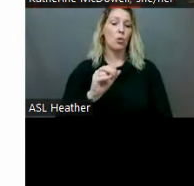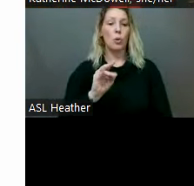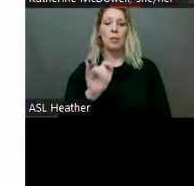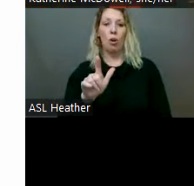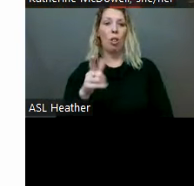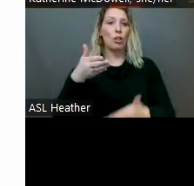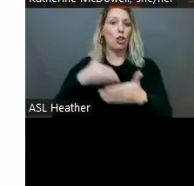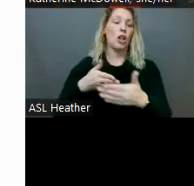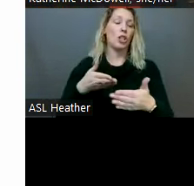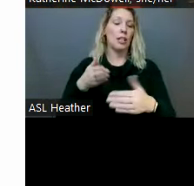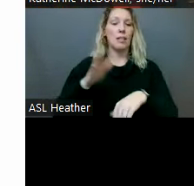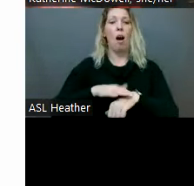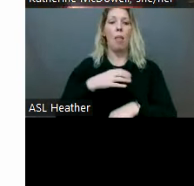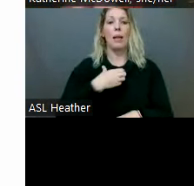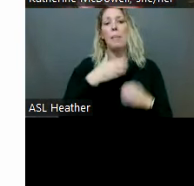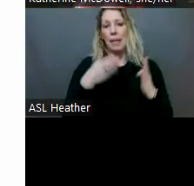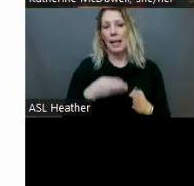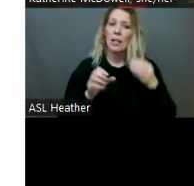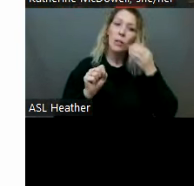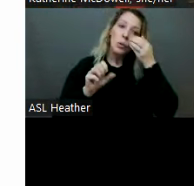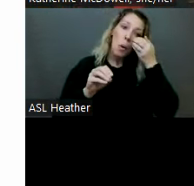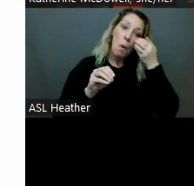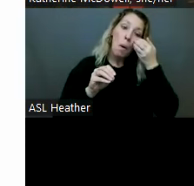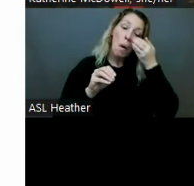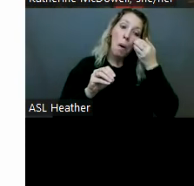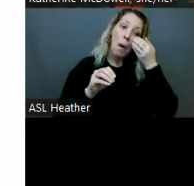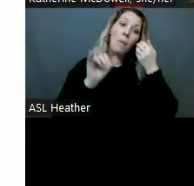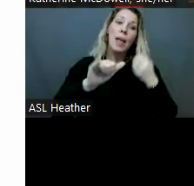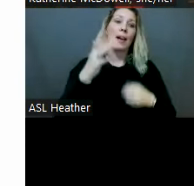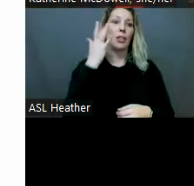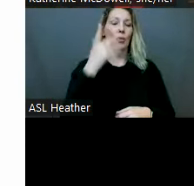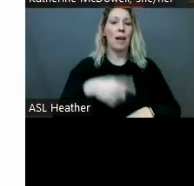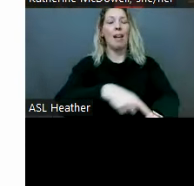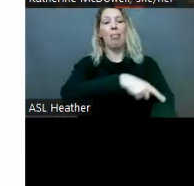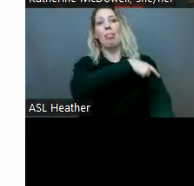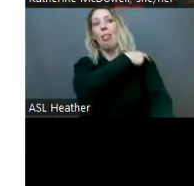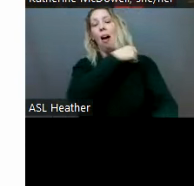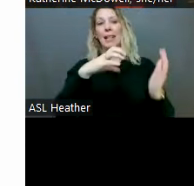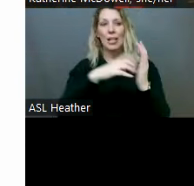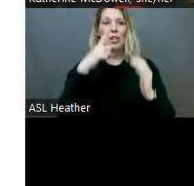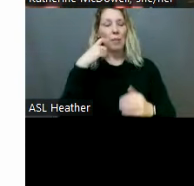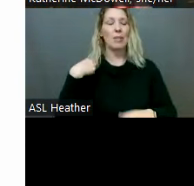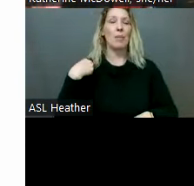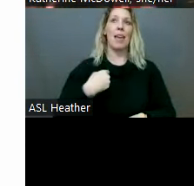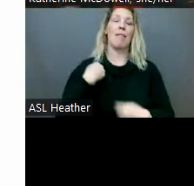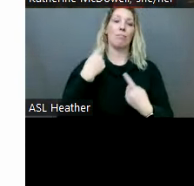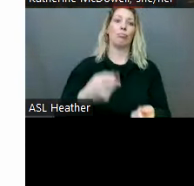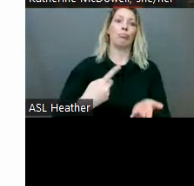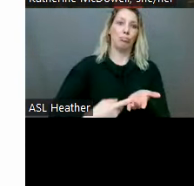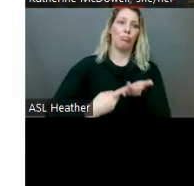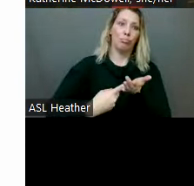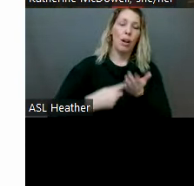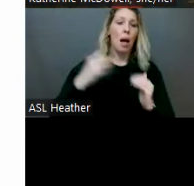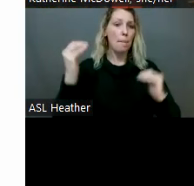criminal charges against the complainant. So that's why that is such a long section, because we had a long discussion around